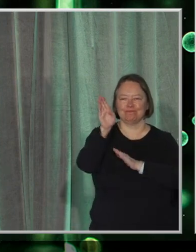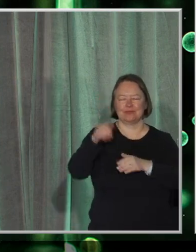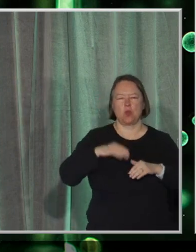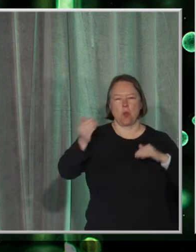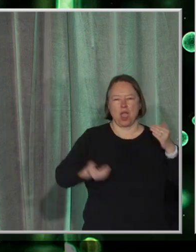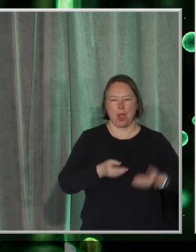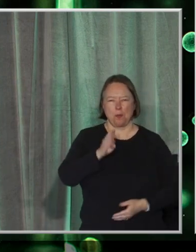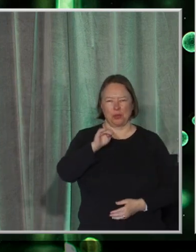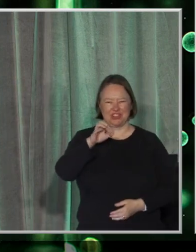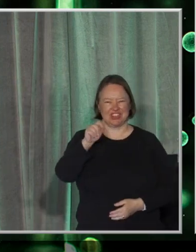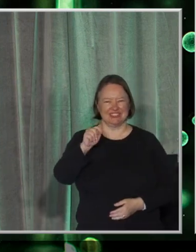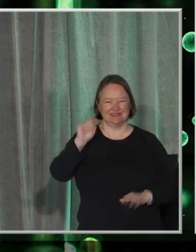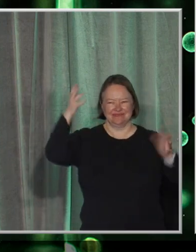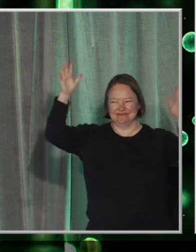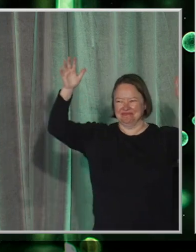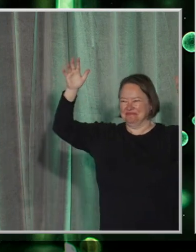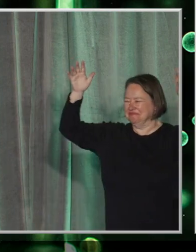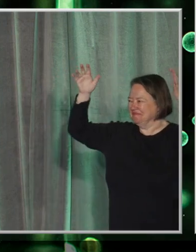to Bridget.